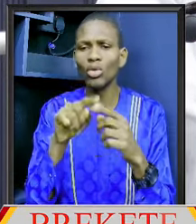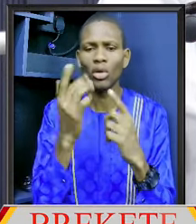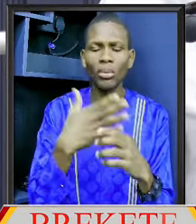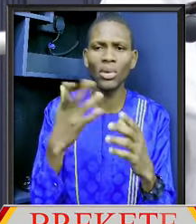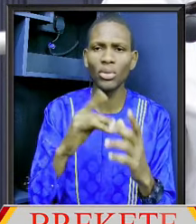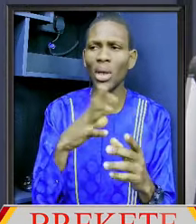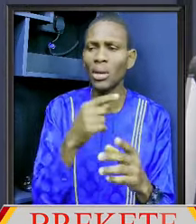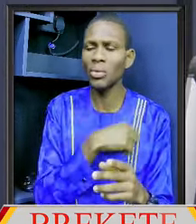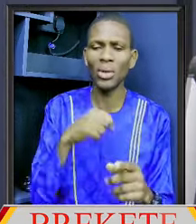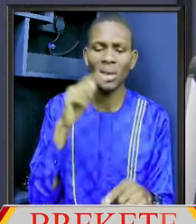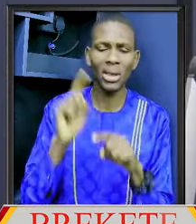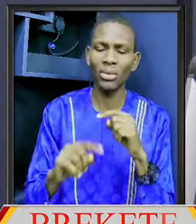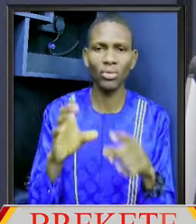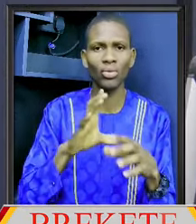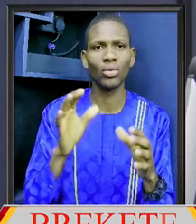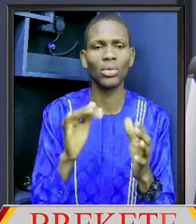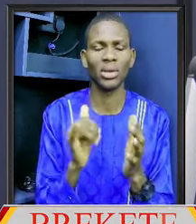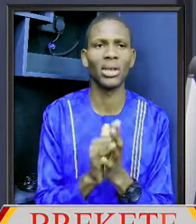it.